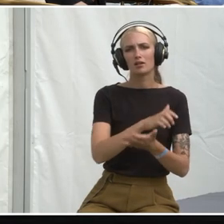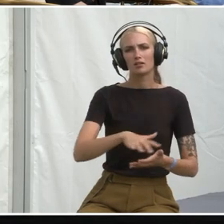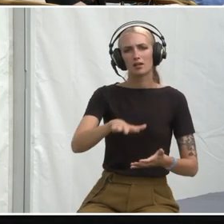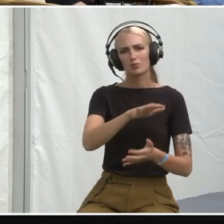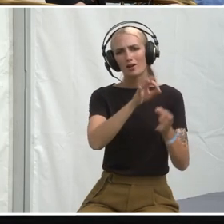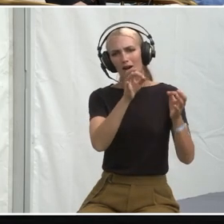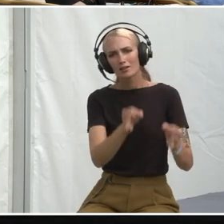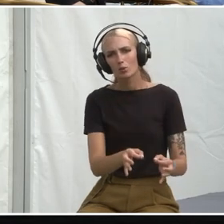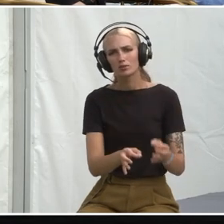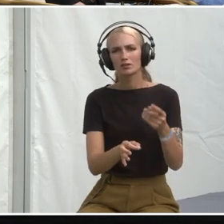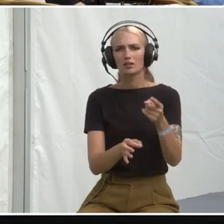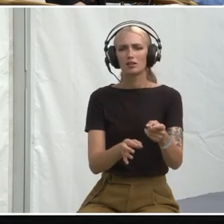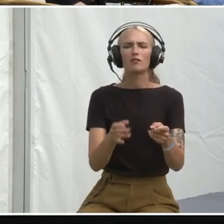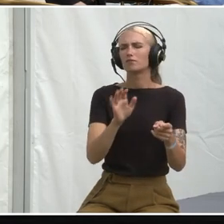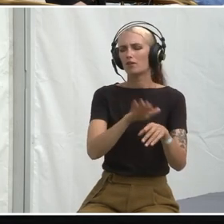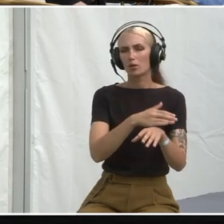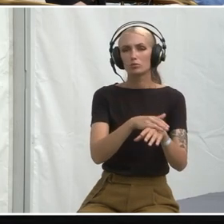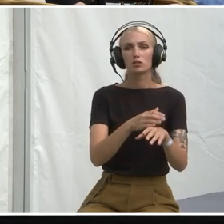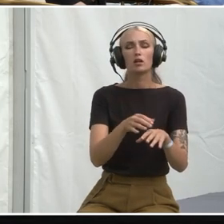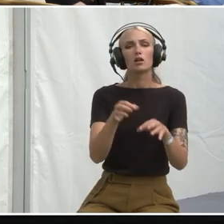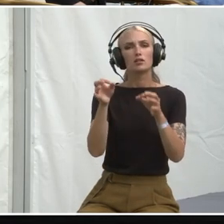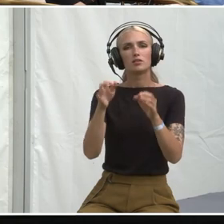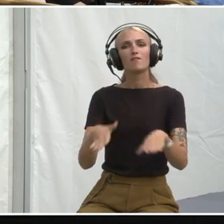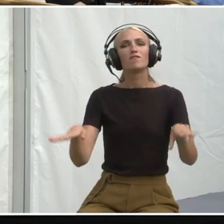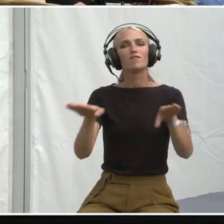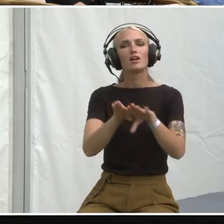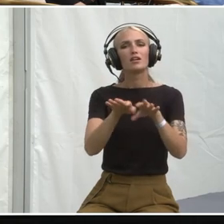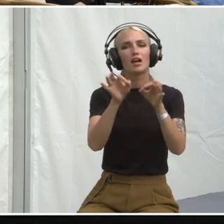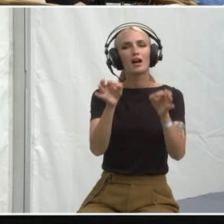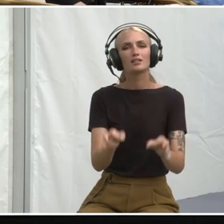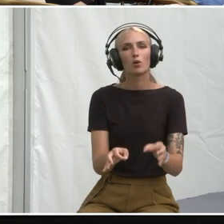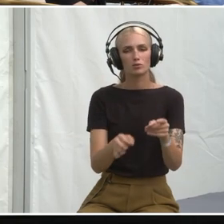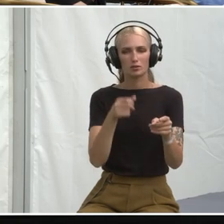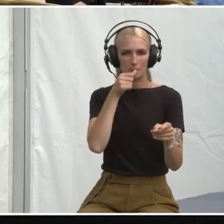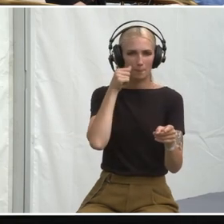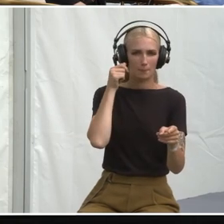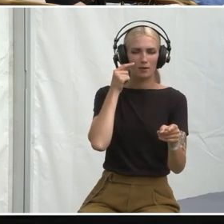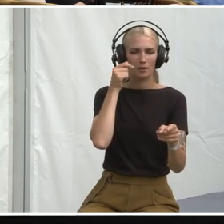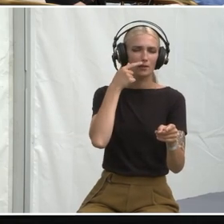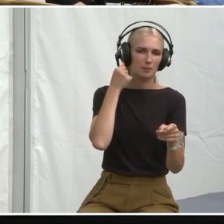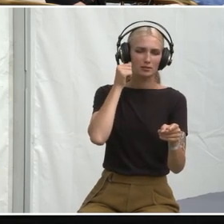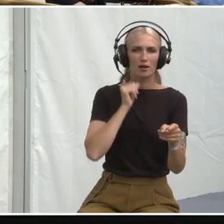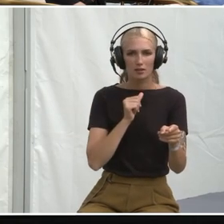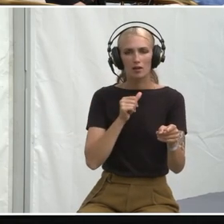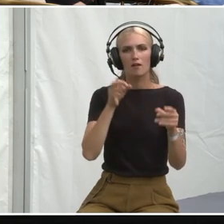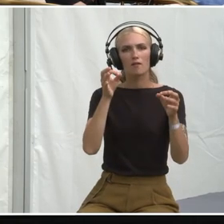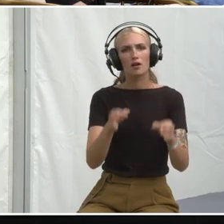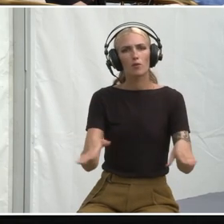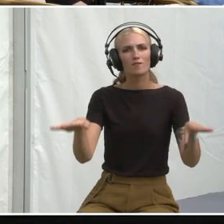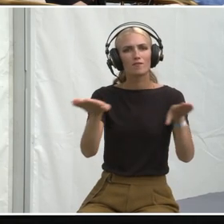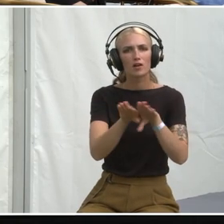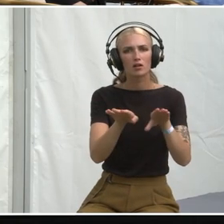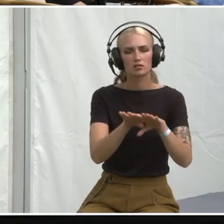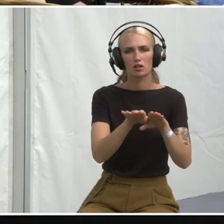they are. they have just put out a strategy so we can start working with men's way